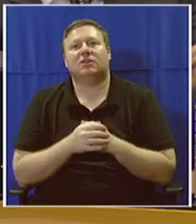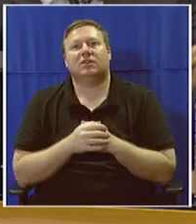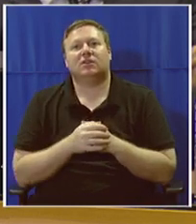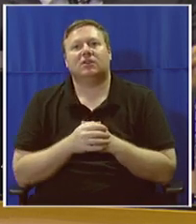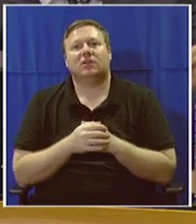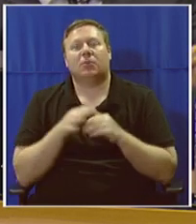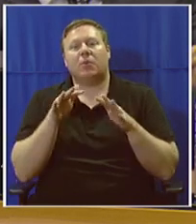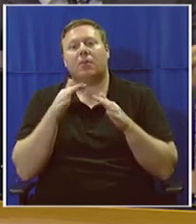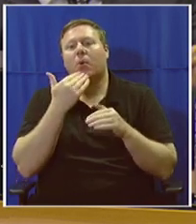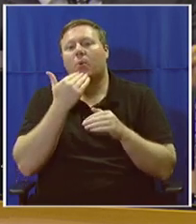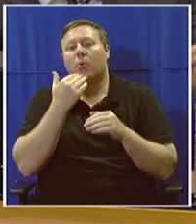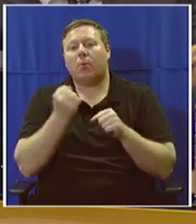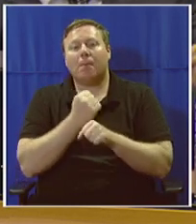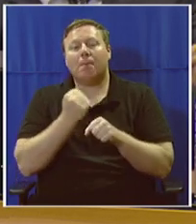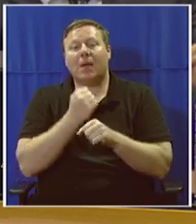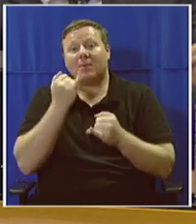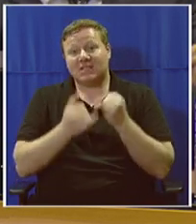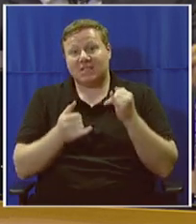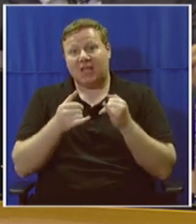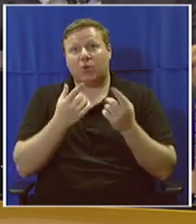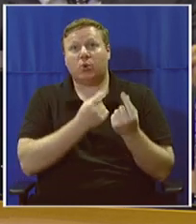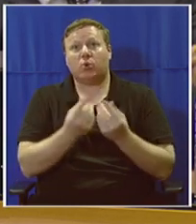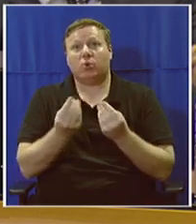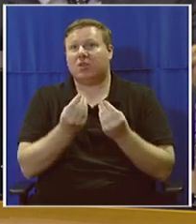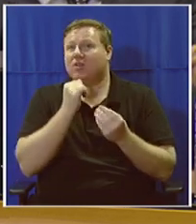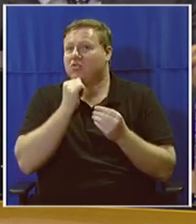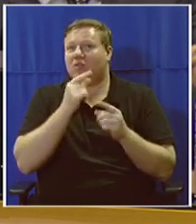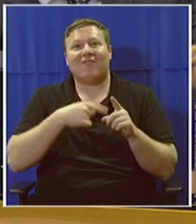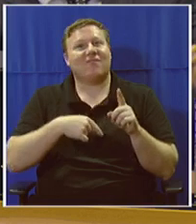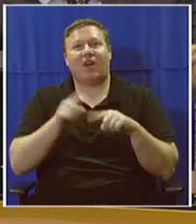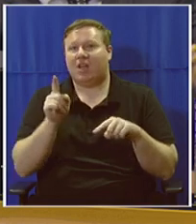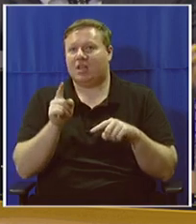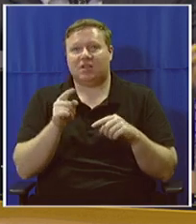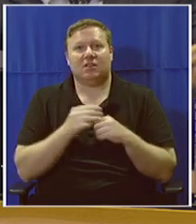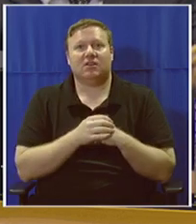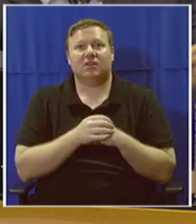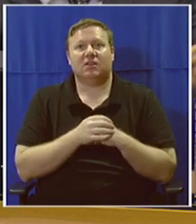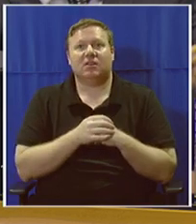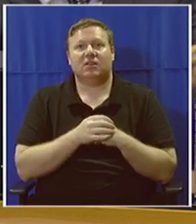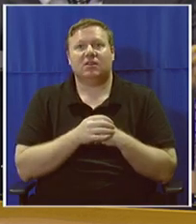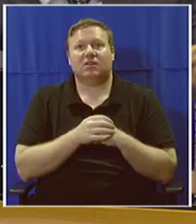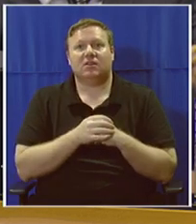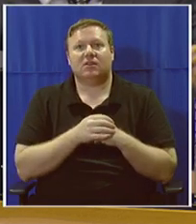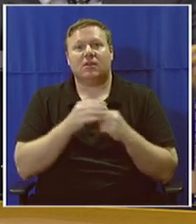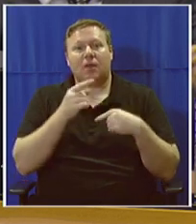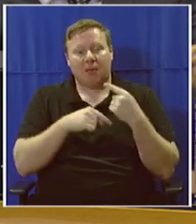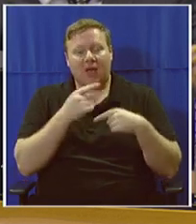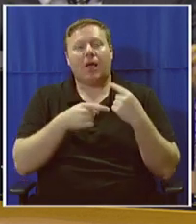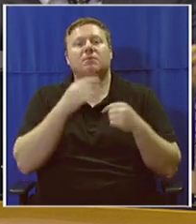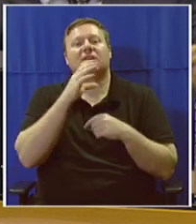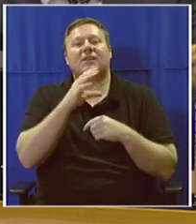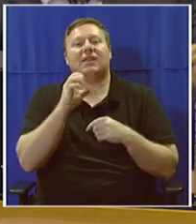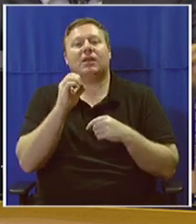commit mistake in execution don't get fired. Instead, they end up being CEOs